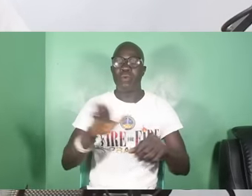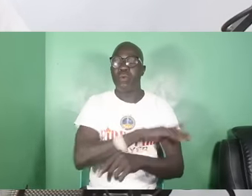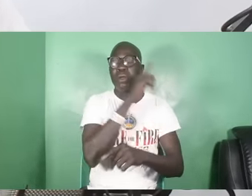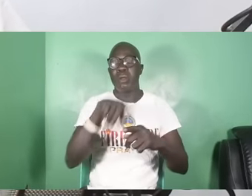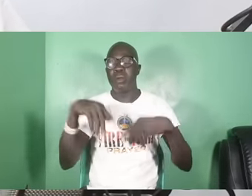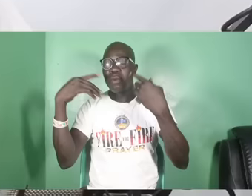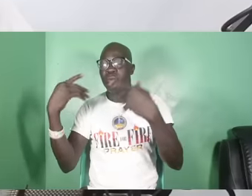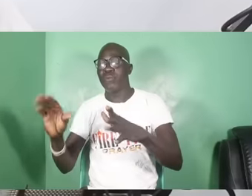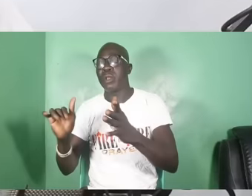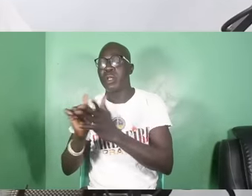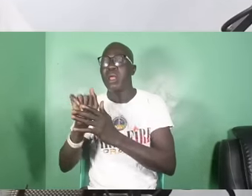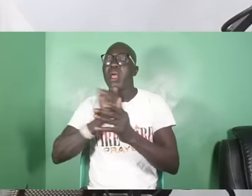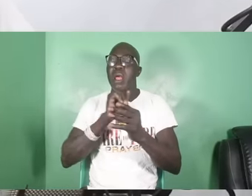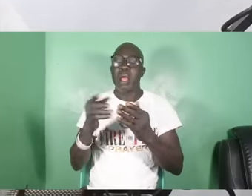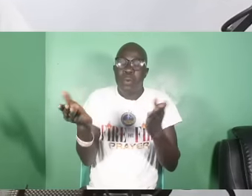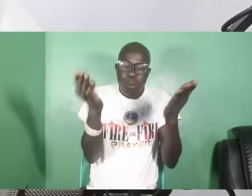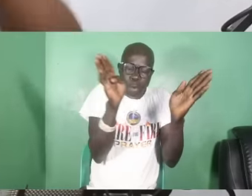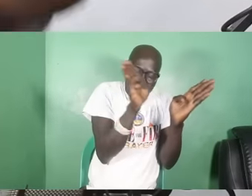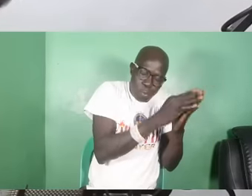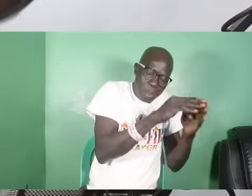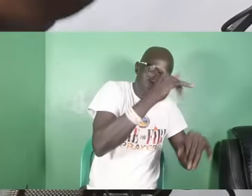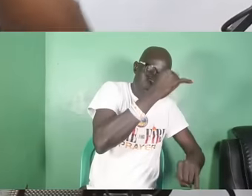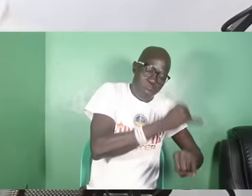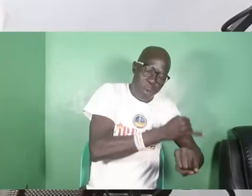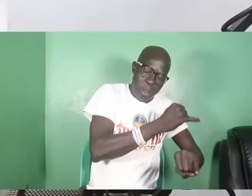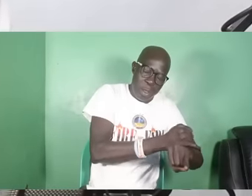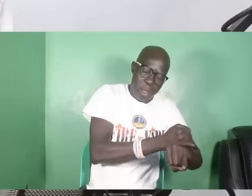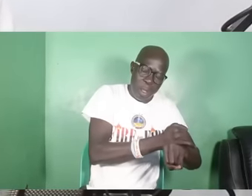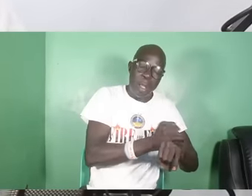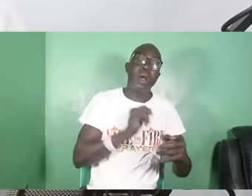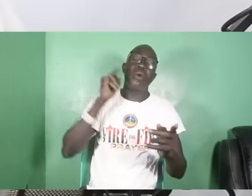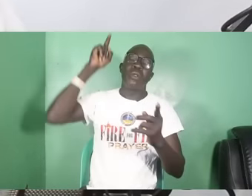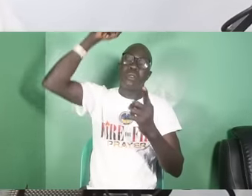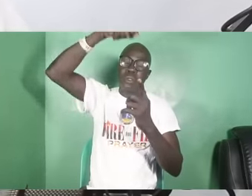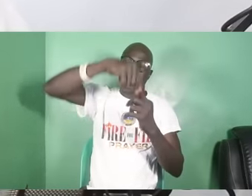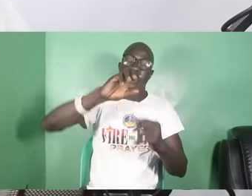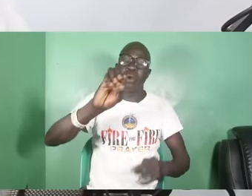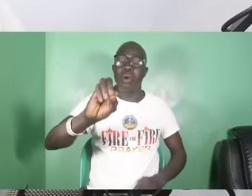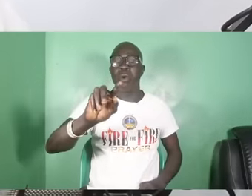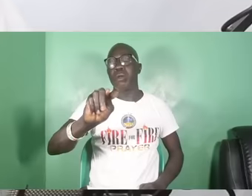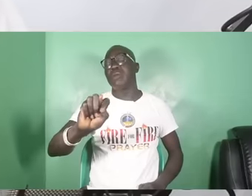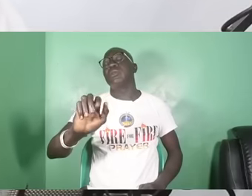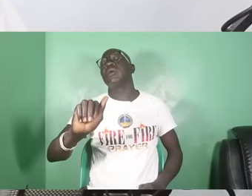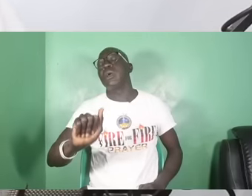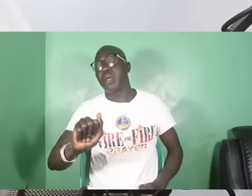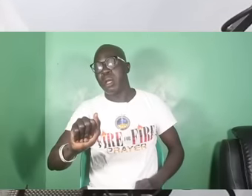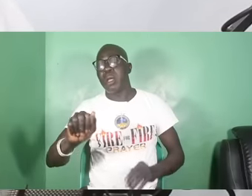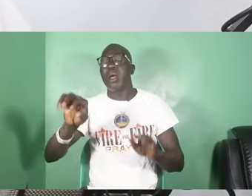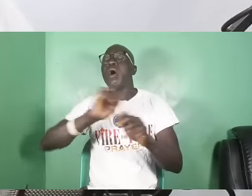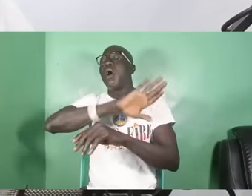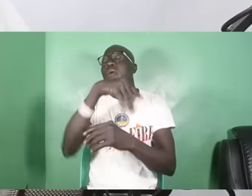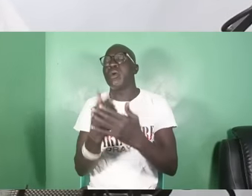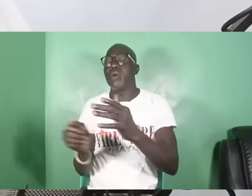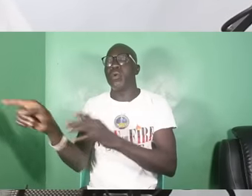pari. Immediately after. Ma iya bada ma so die. Our cause bada will rest. Ipade di ota ni. Ti ota. Gbogbo to ba wa ne iseyin